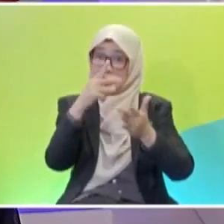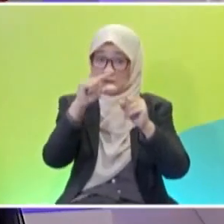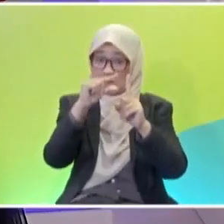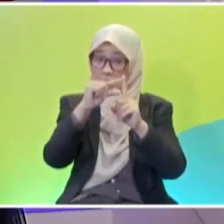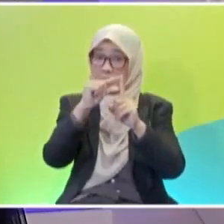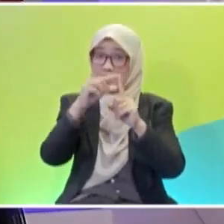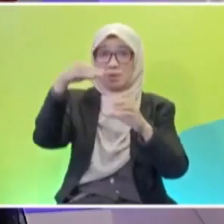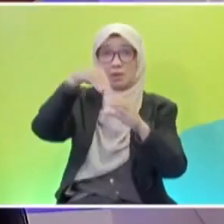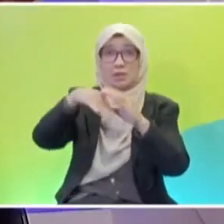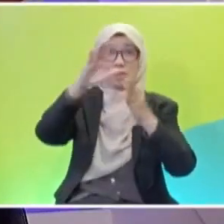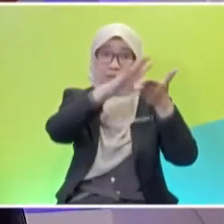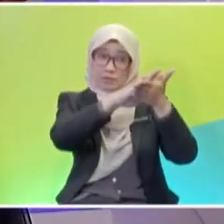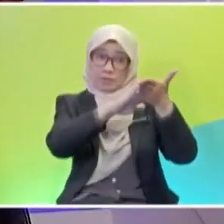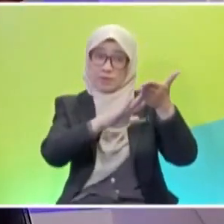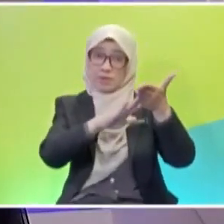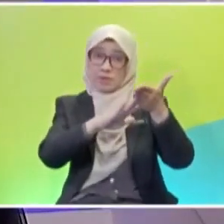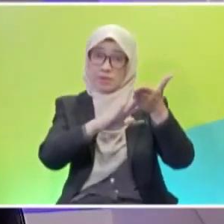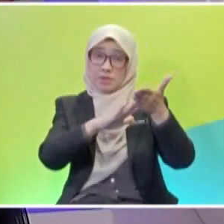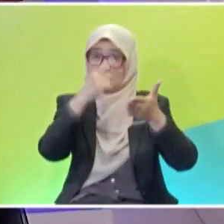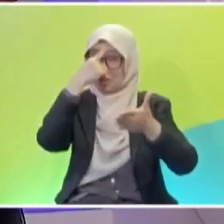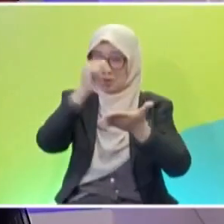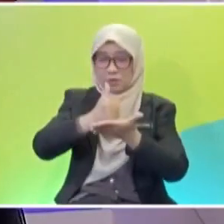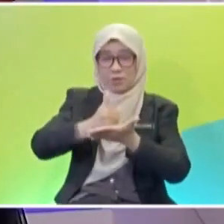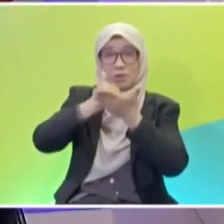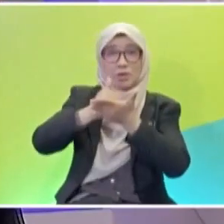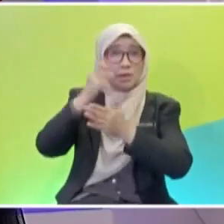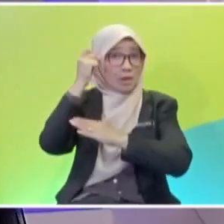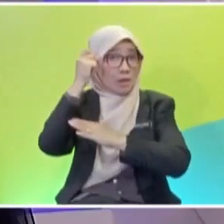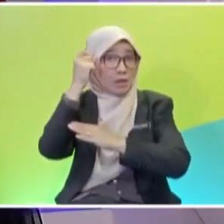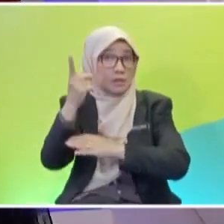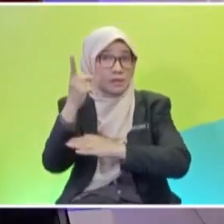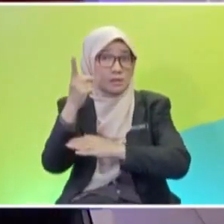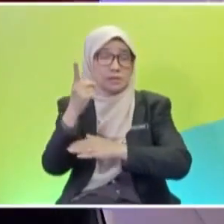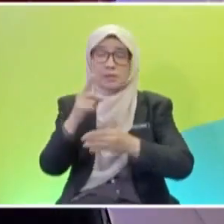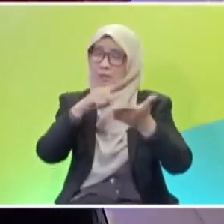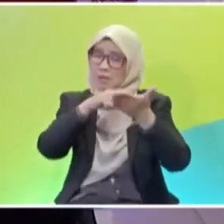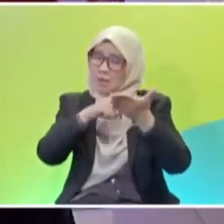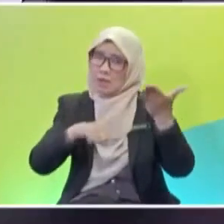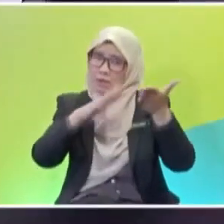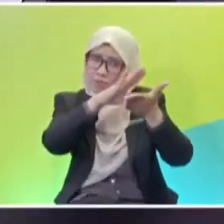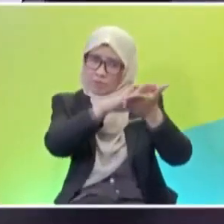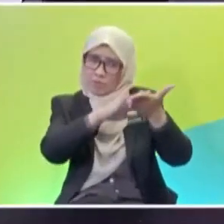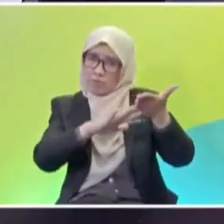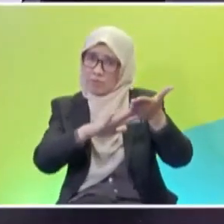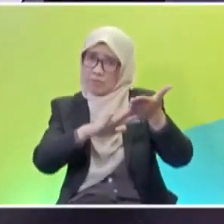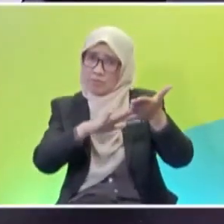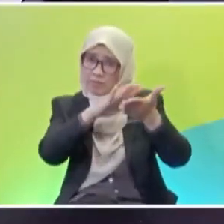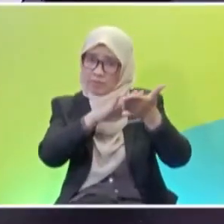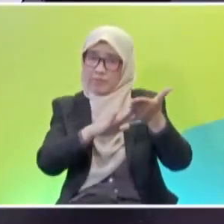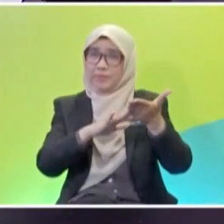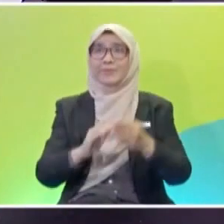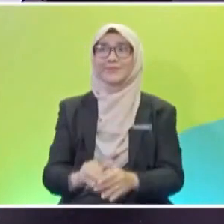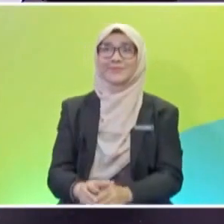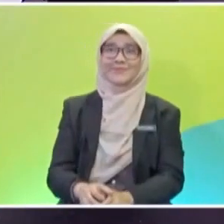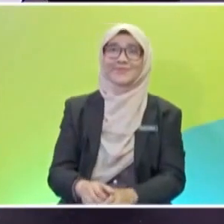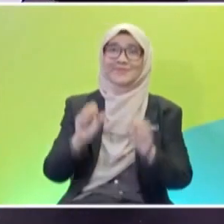text to help us understand what the text is all about. Okay, so we're going to play a game. Mm-hmm. It's a jumbled up puzzle. I love playing